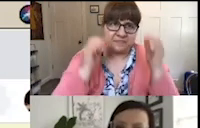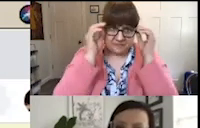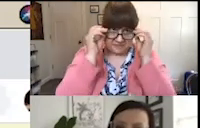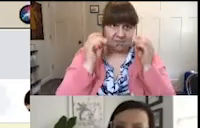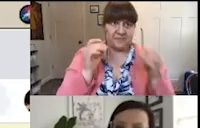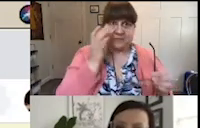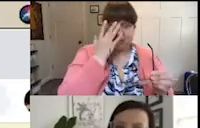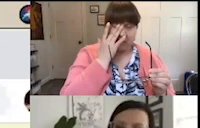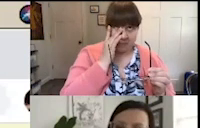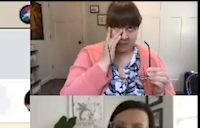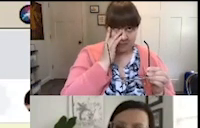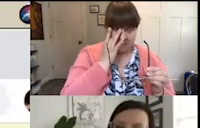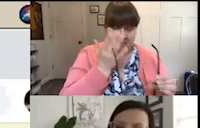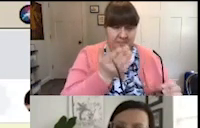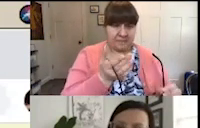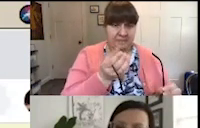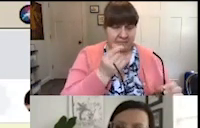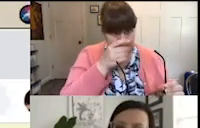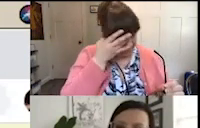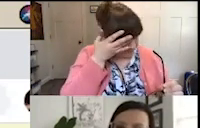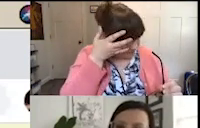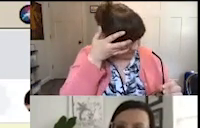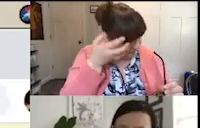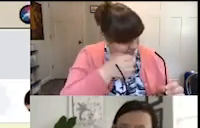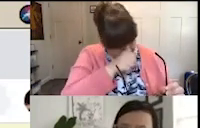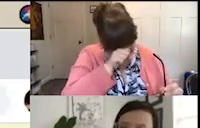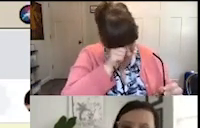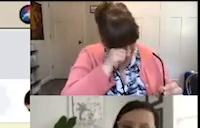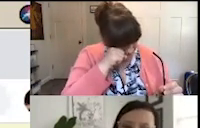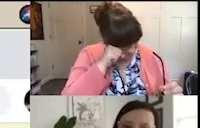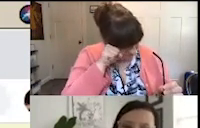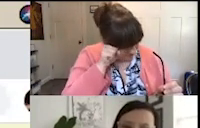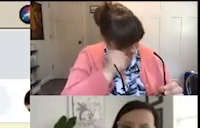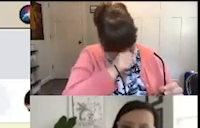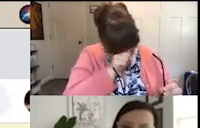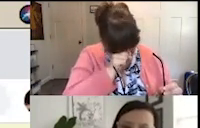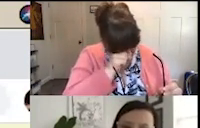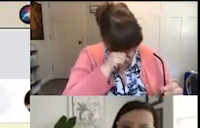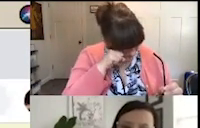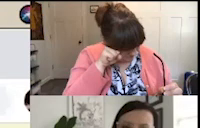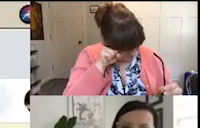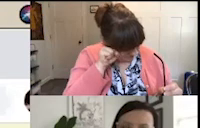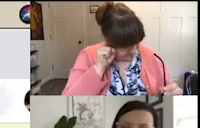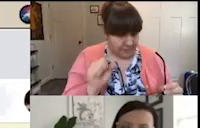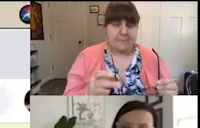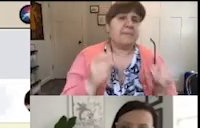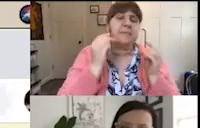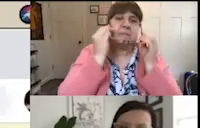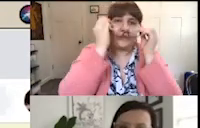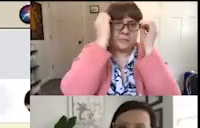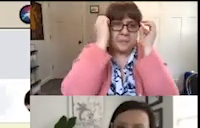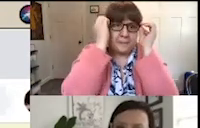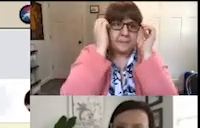What you're saying can kind of go on the points of the couple slides that Gaby was going into and talking about. I propose in